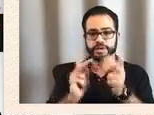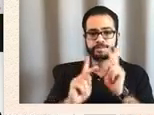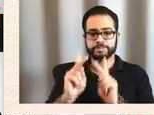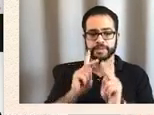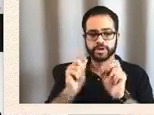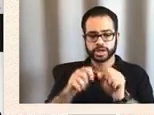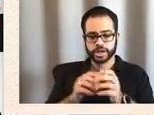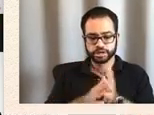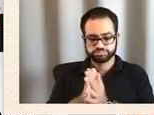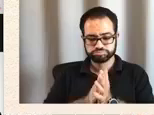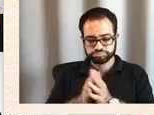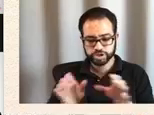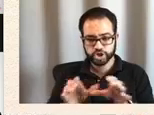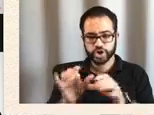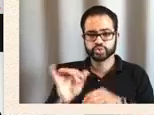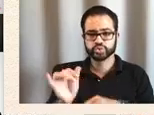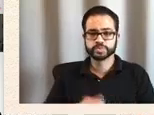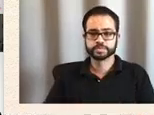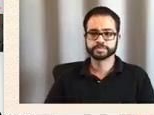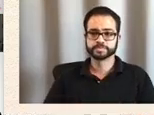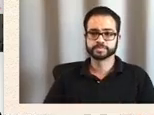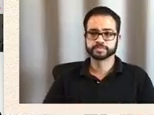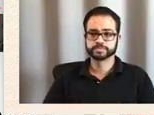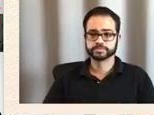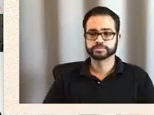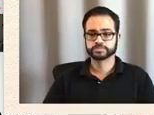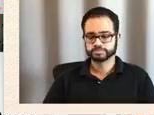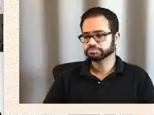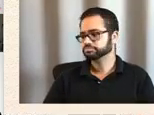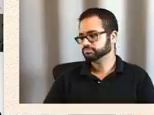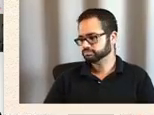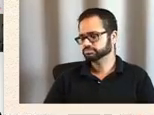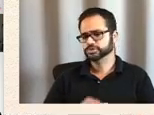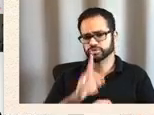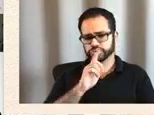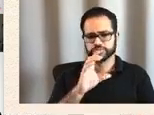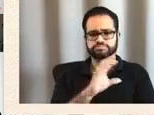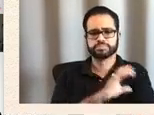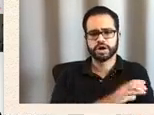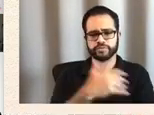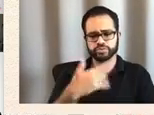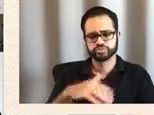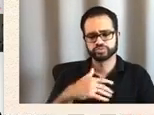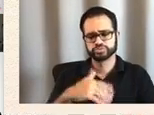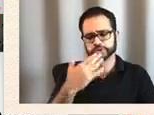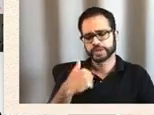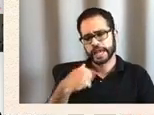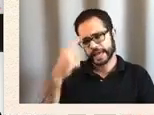well. That was incredibly powerful and sweet. I think I'm gonna cry.